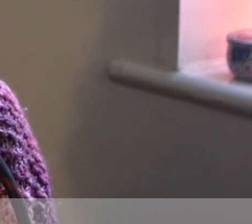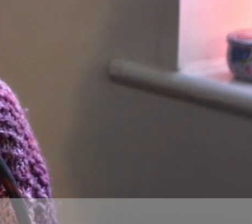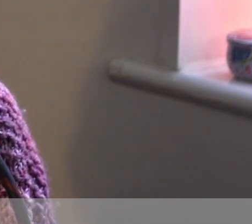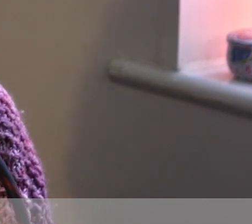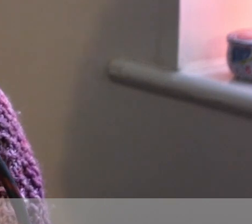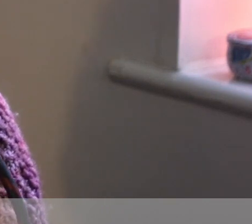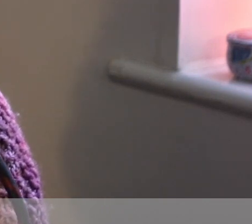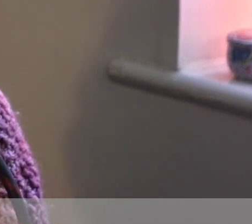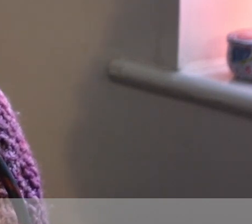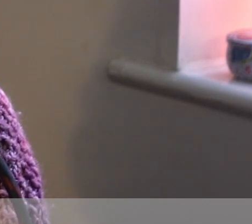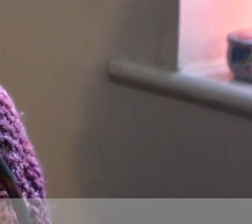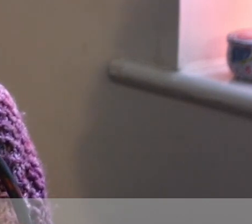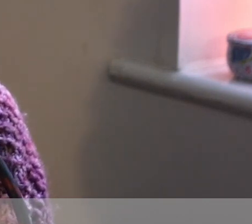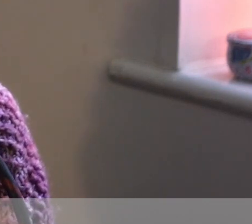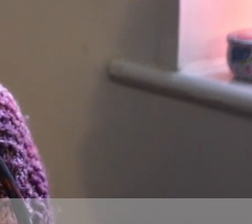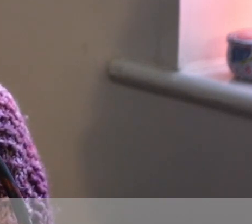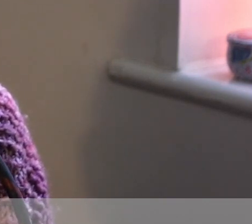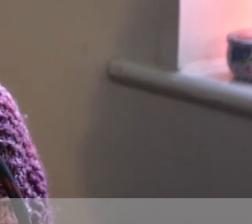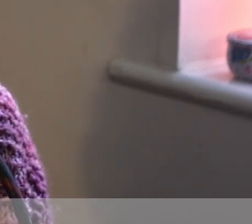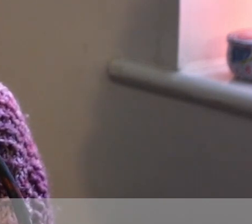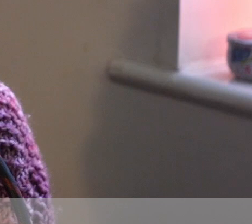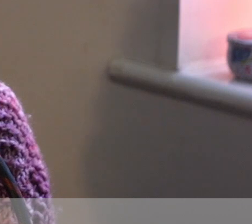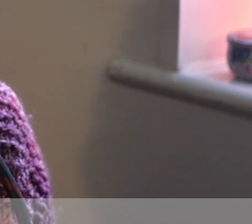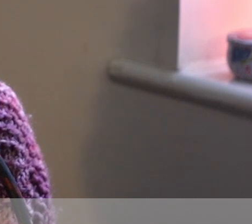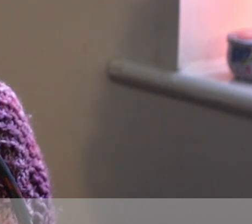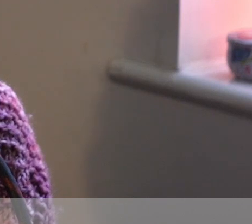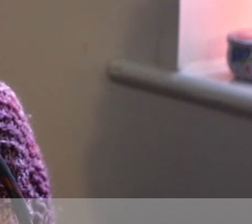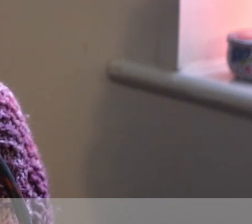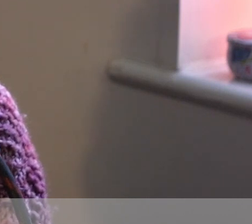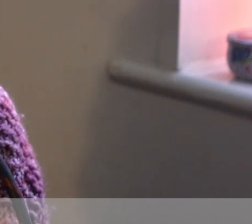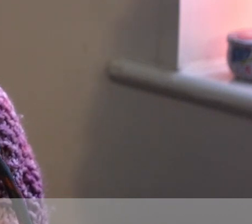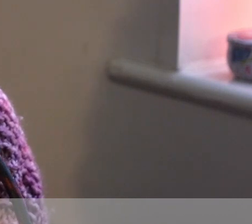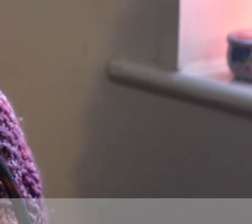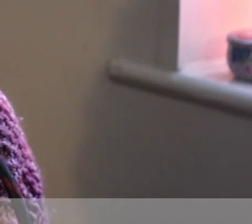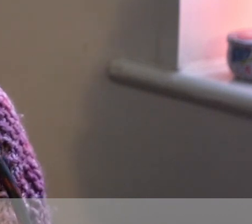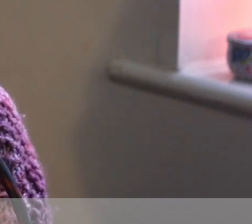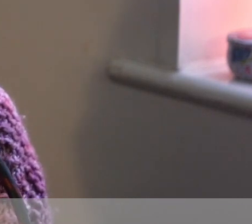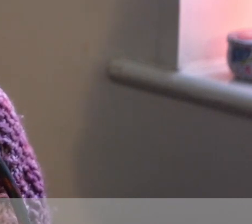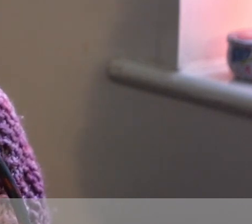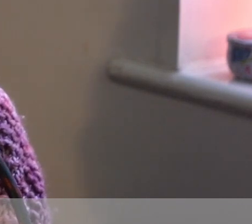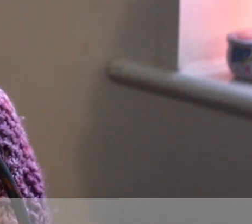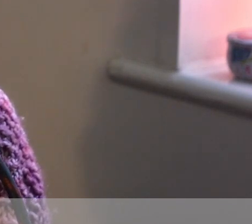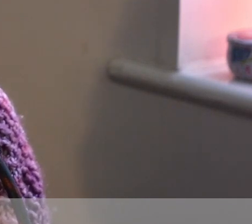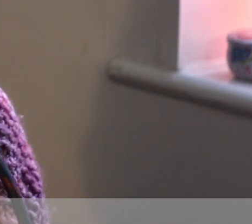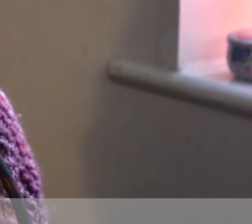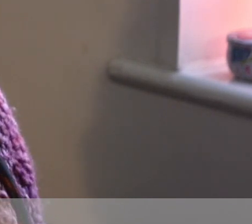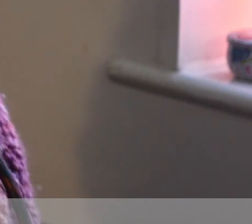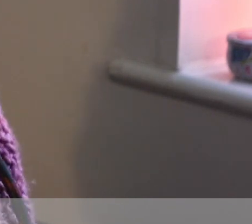Let the music hold your name, so